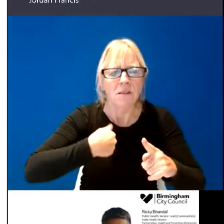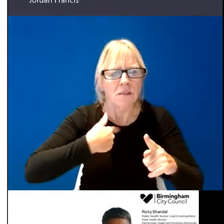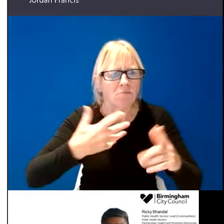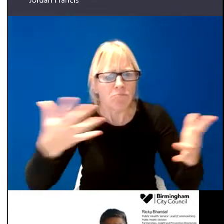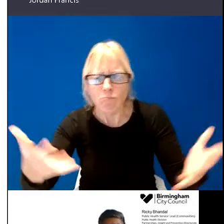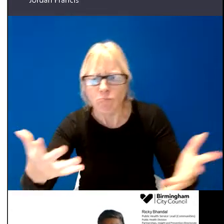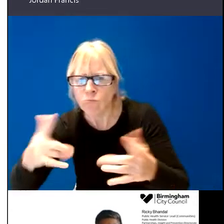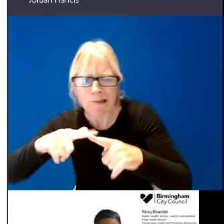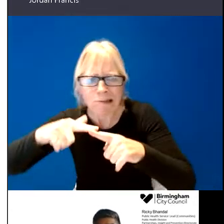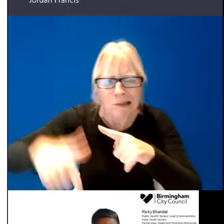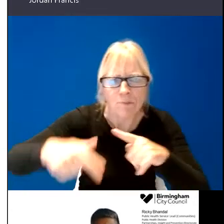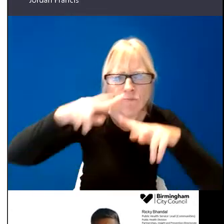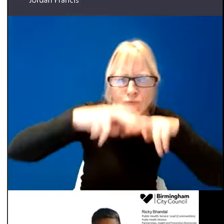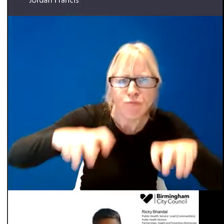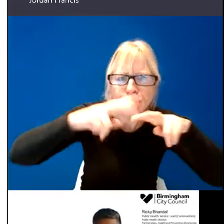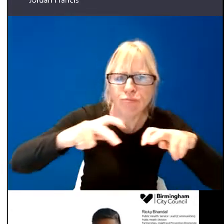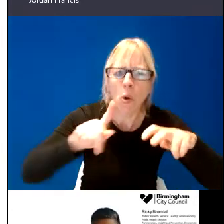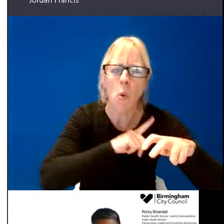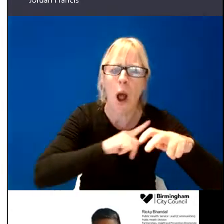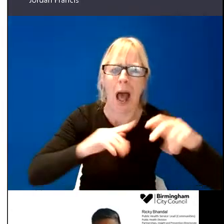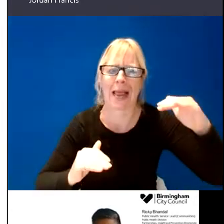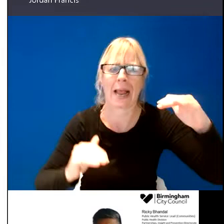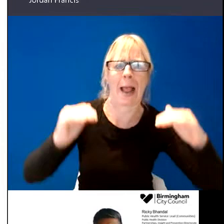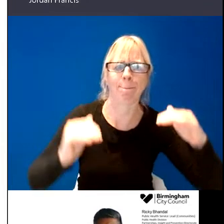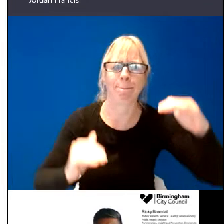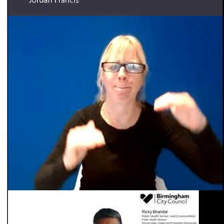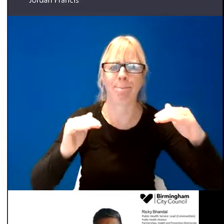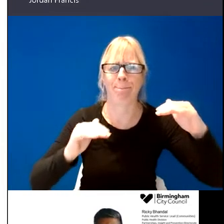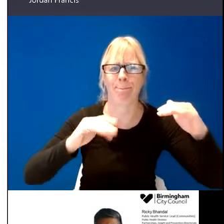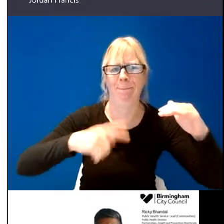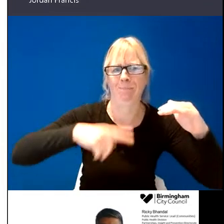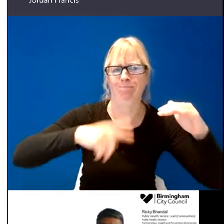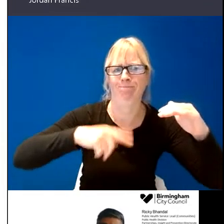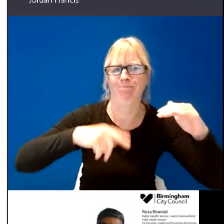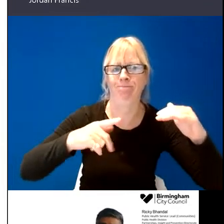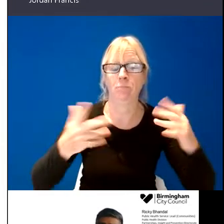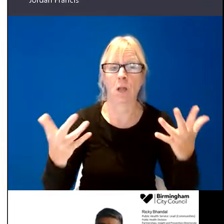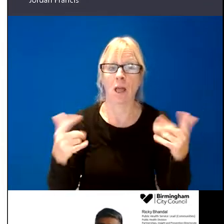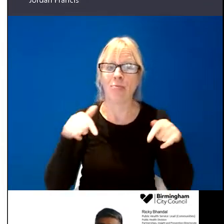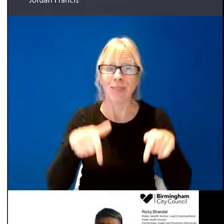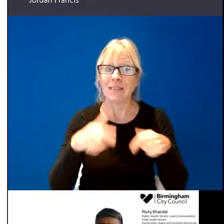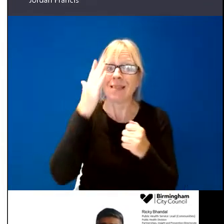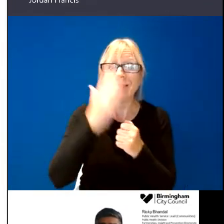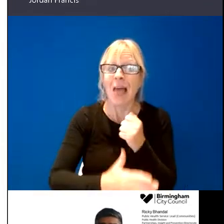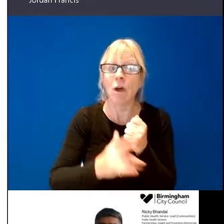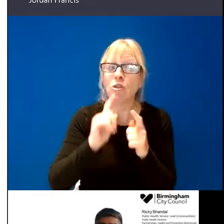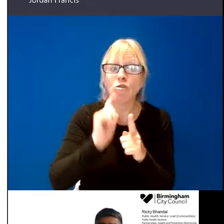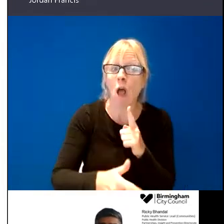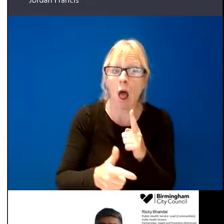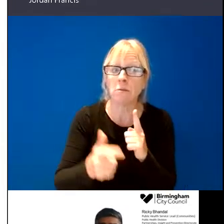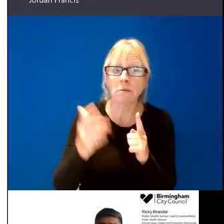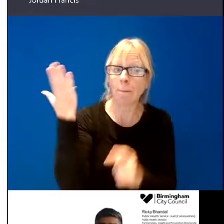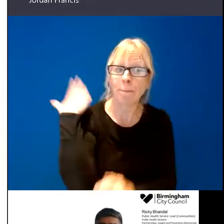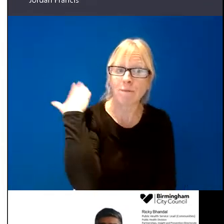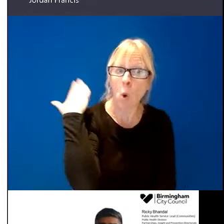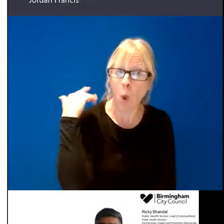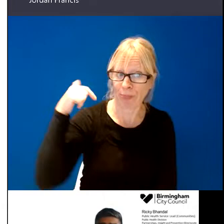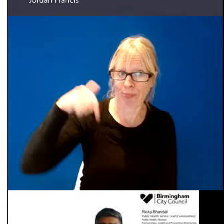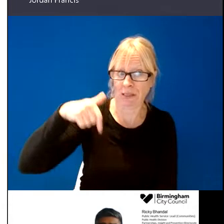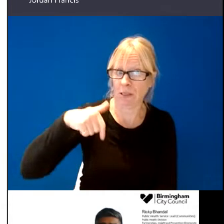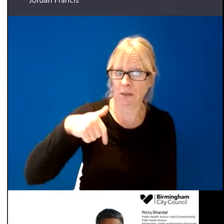in greater depth. We are this project has never been done before across all the profiles that we've done, so it is a